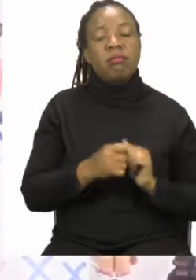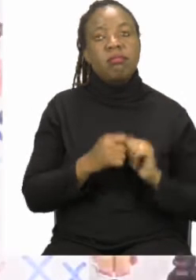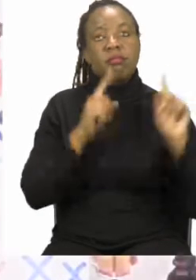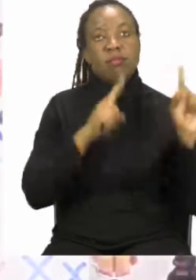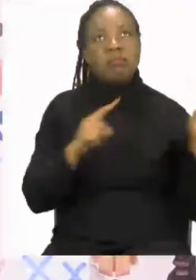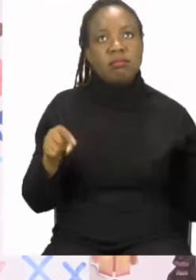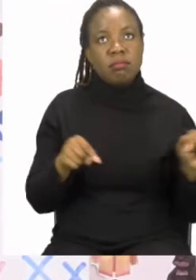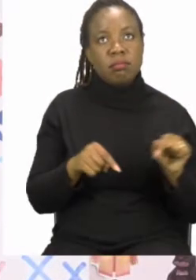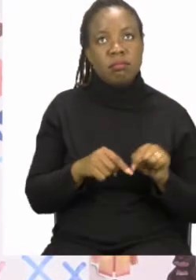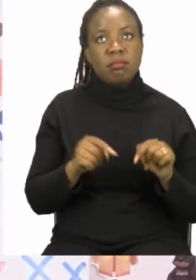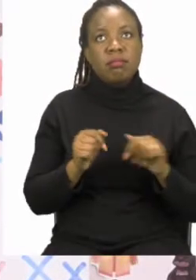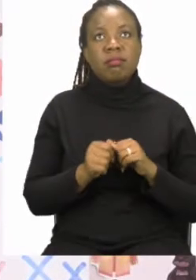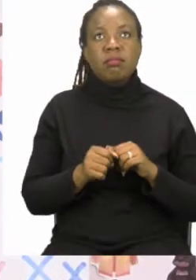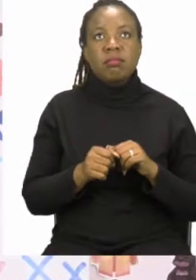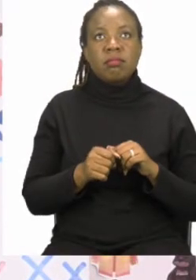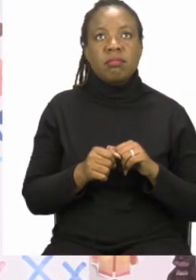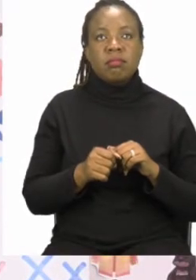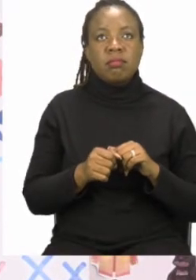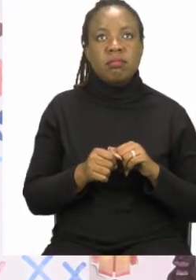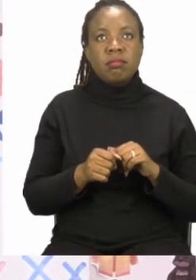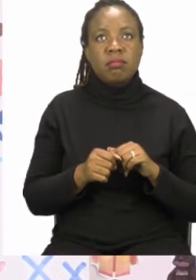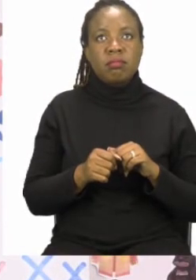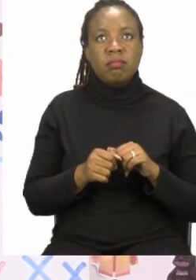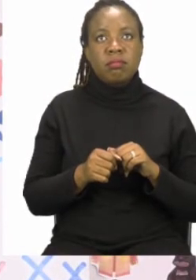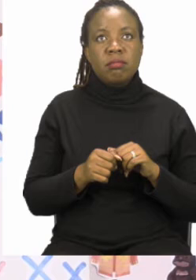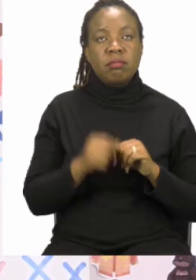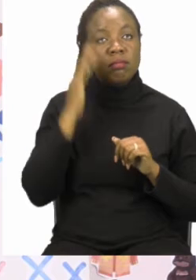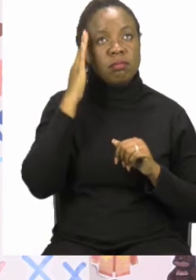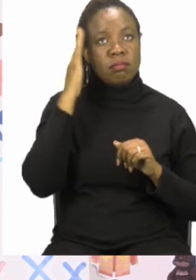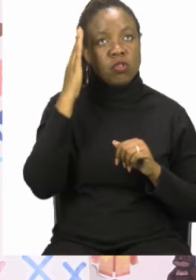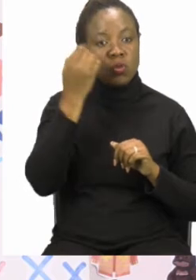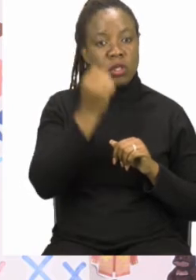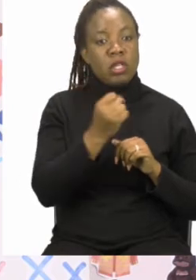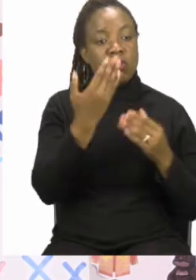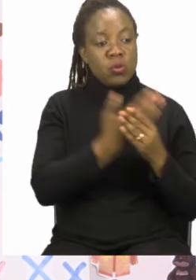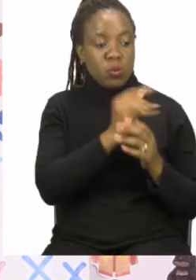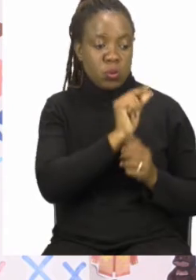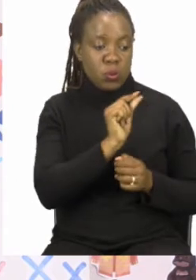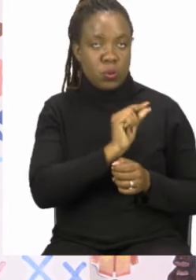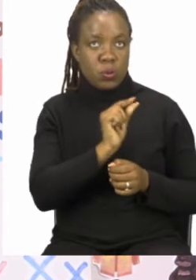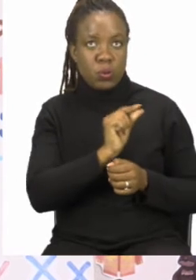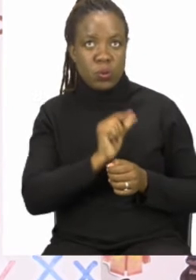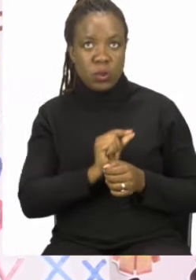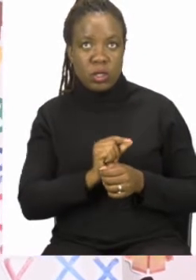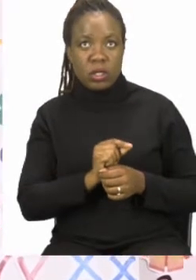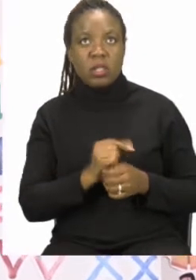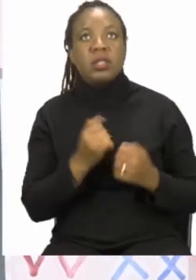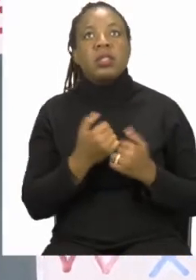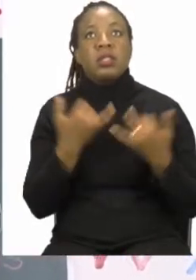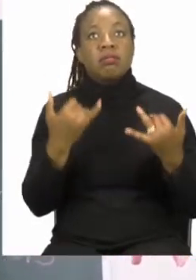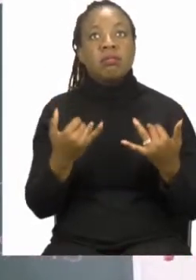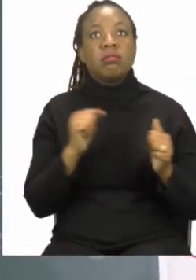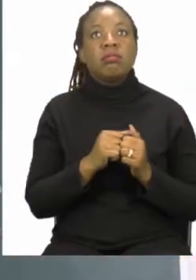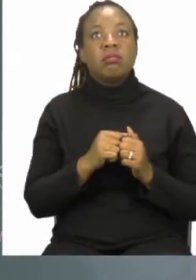take a look at the sentences. Now, as you know, we have the words that we were talking about before. Now I have used 3